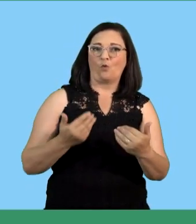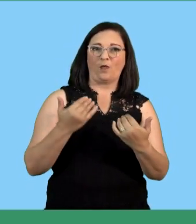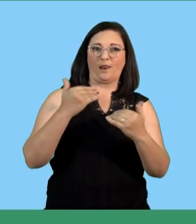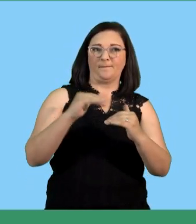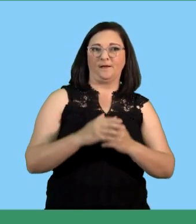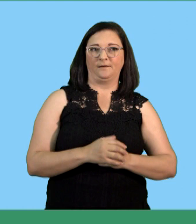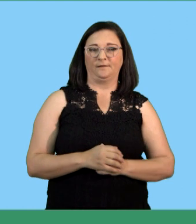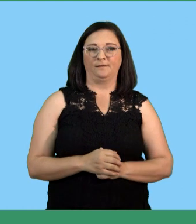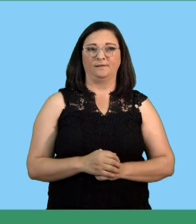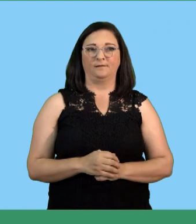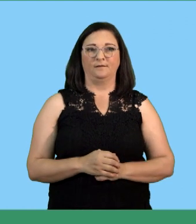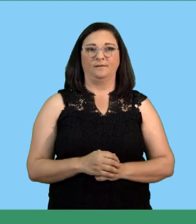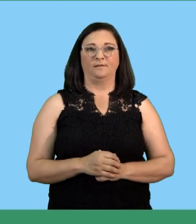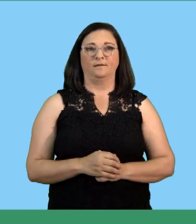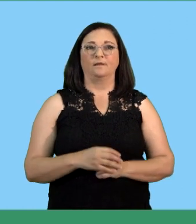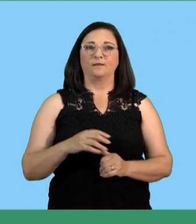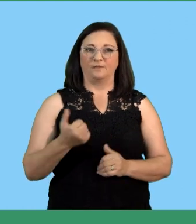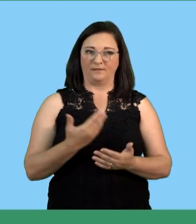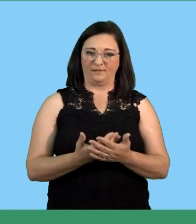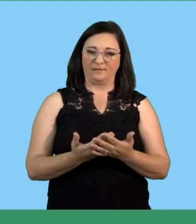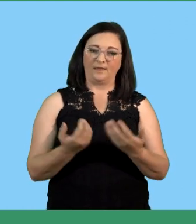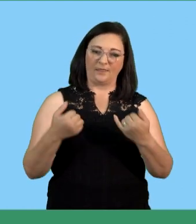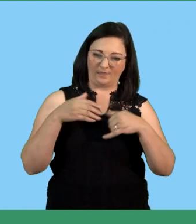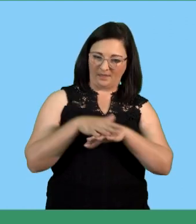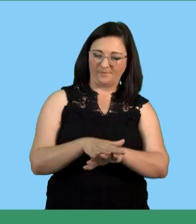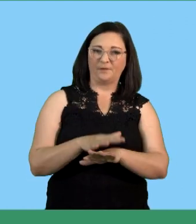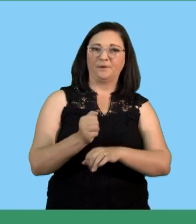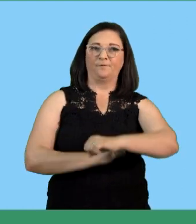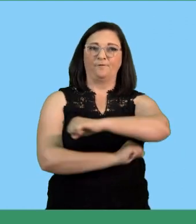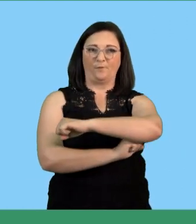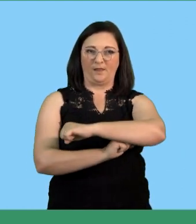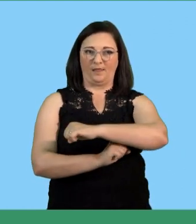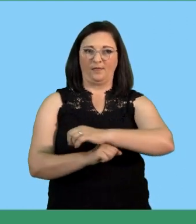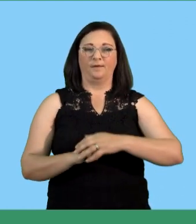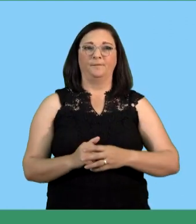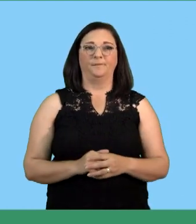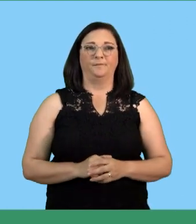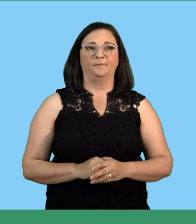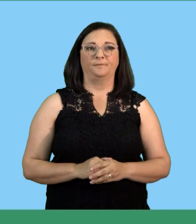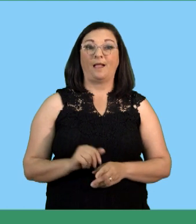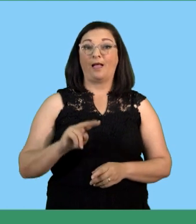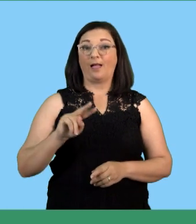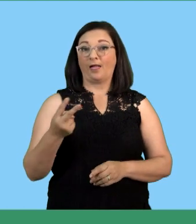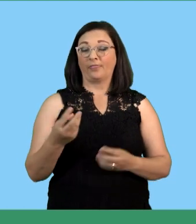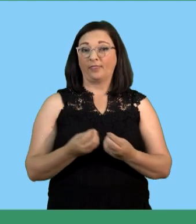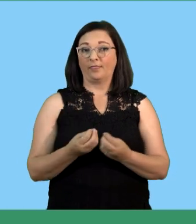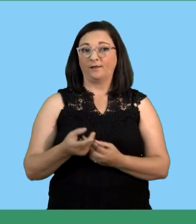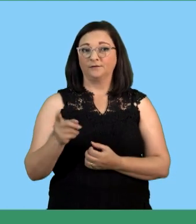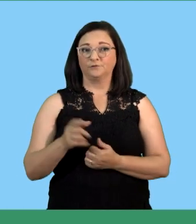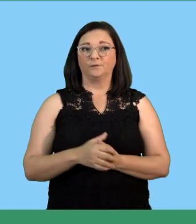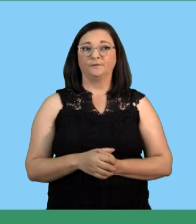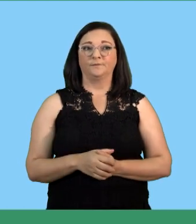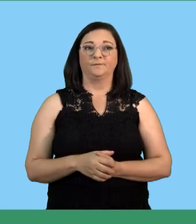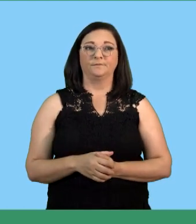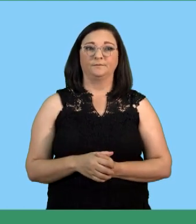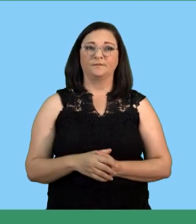limitations that prevents the business from implementing each pillar, right? After the implications, we also looked at